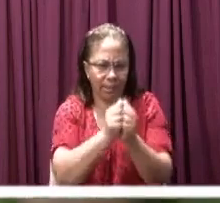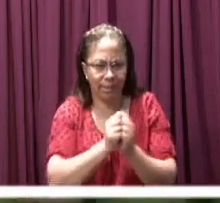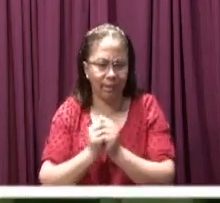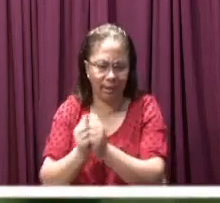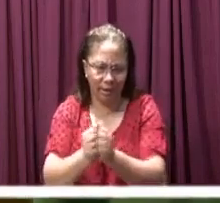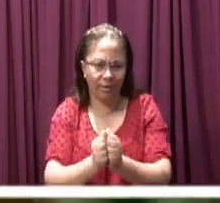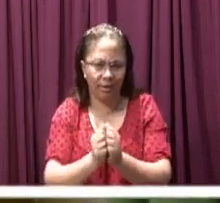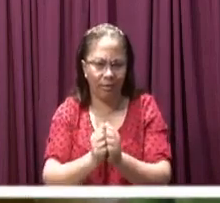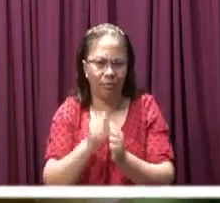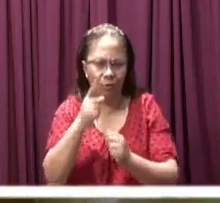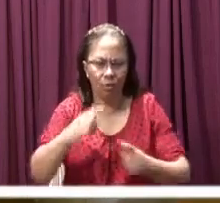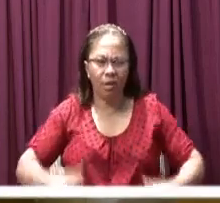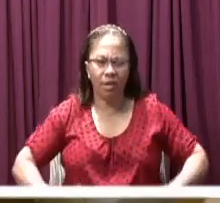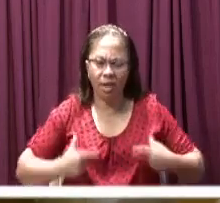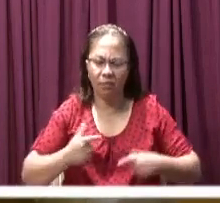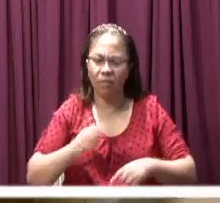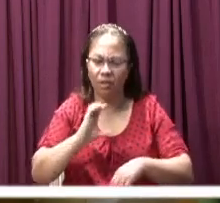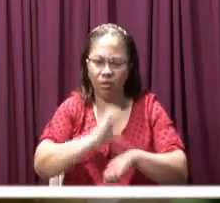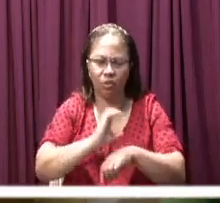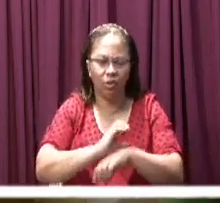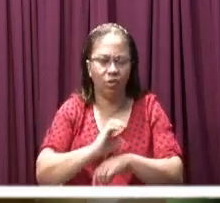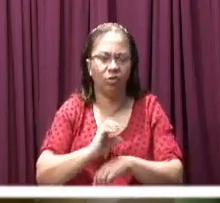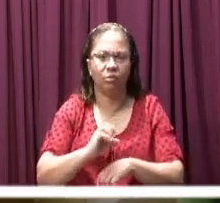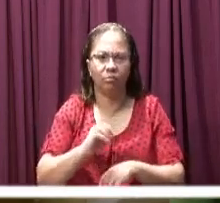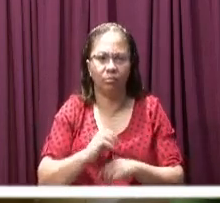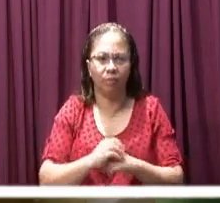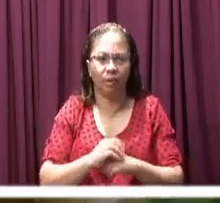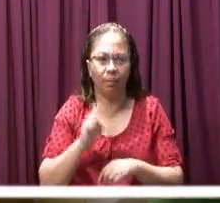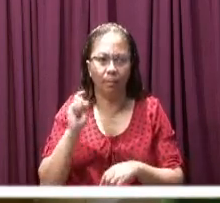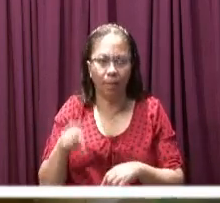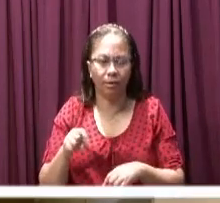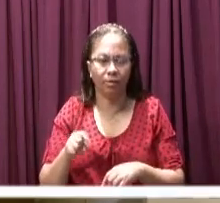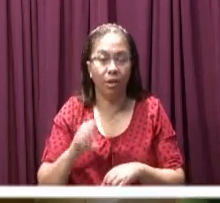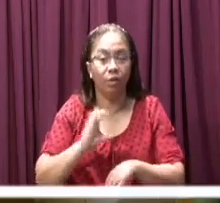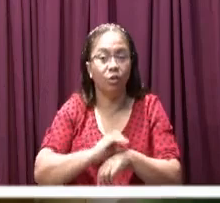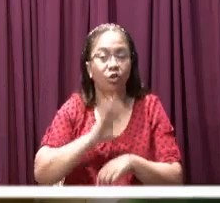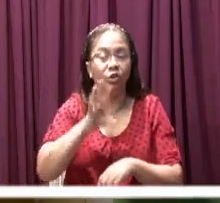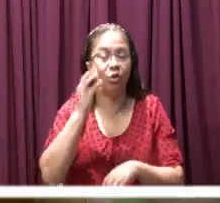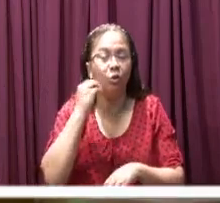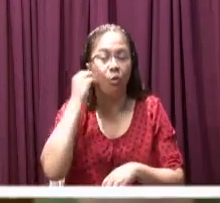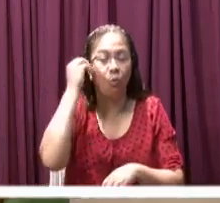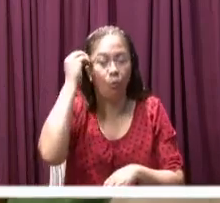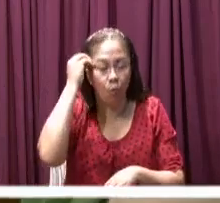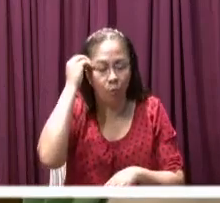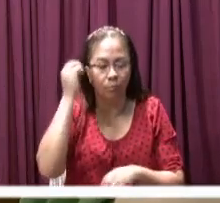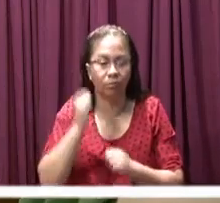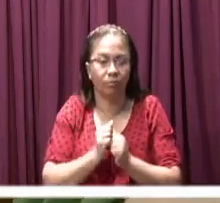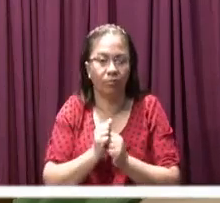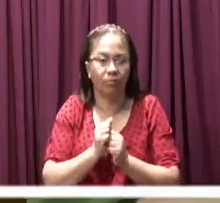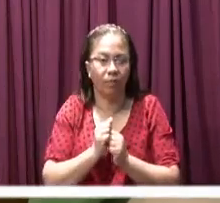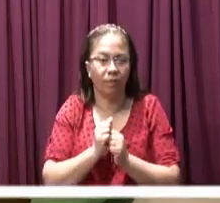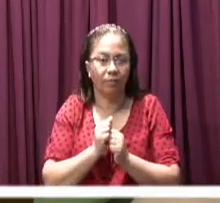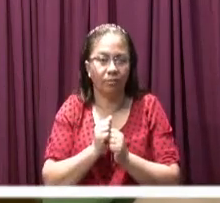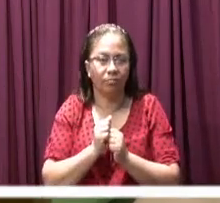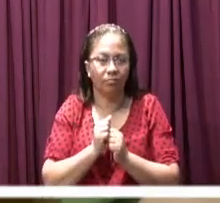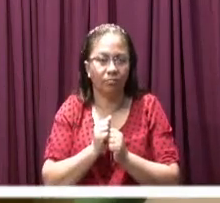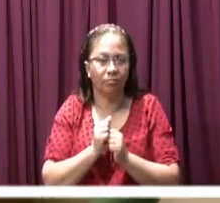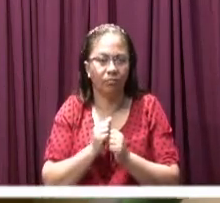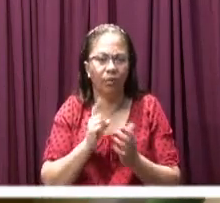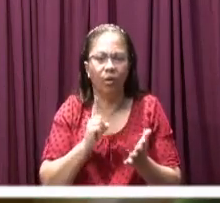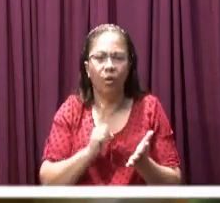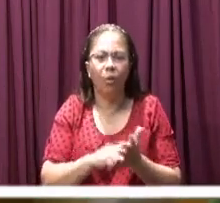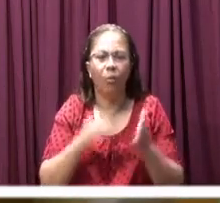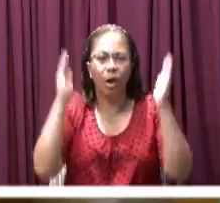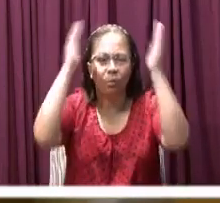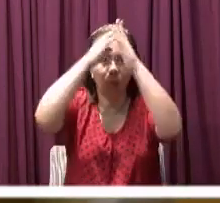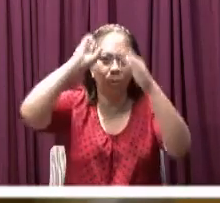you are living that out in your church. Your church, which is your home, because that's the domestic church, or what John Paul